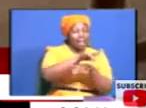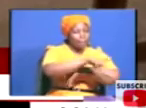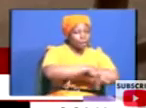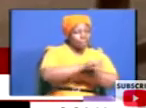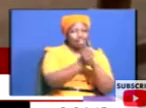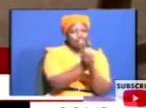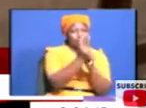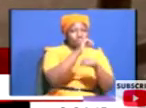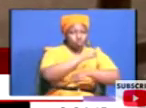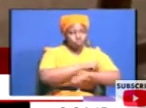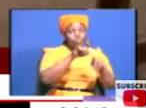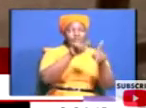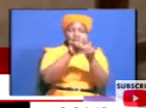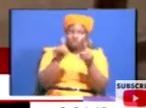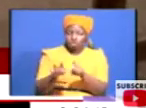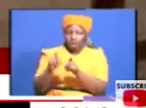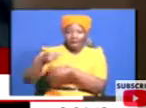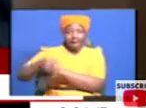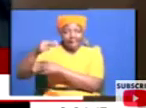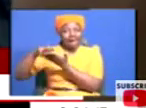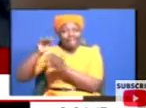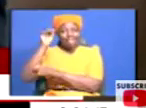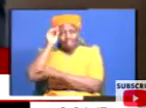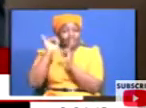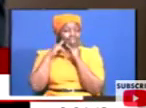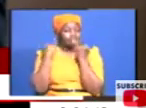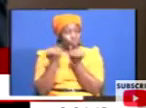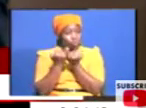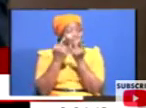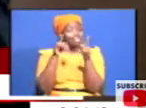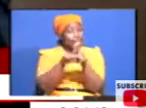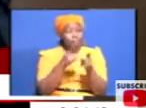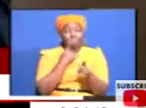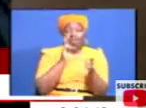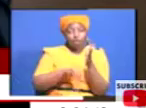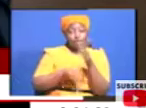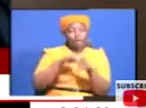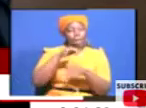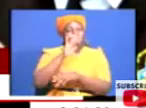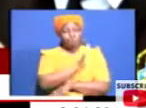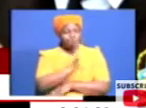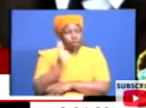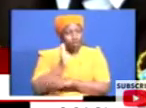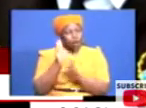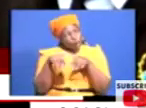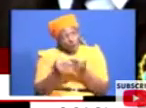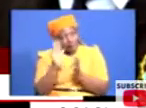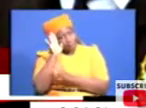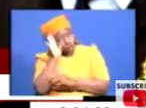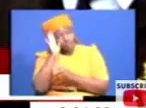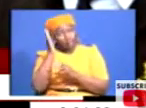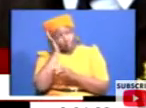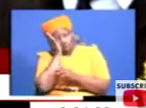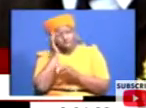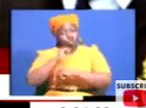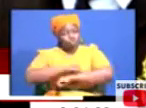schools as well as higher learning institutions. He, however, stated that boarding schools will not be closed. But we have also agreed